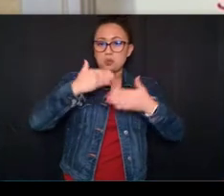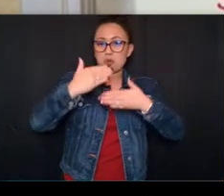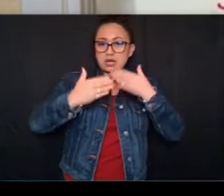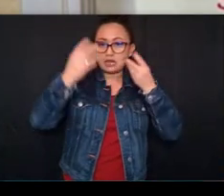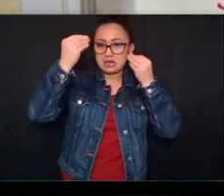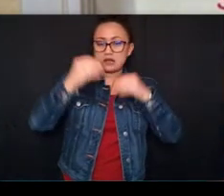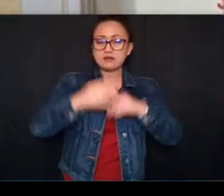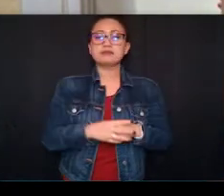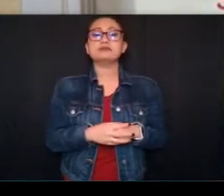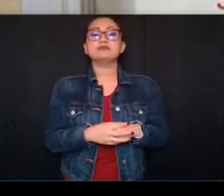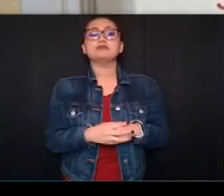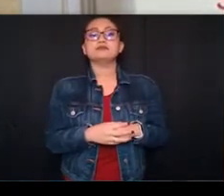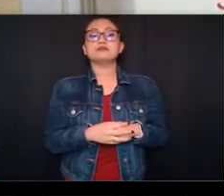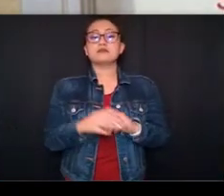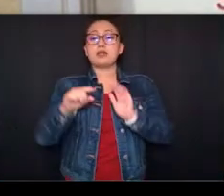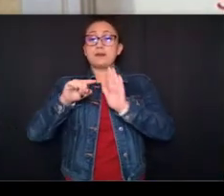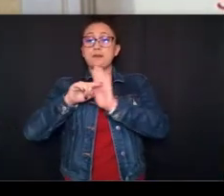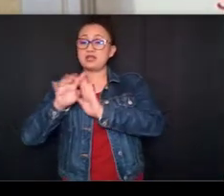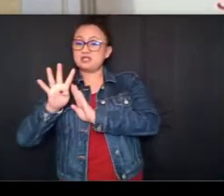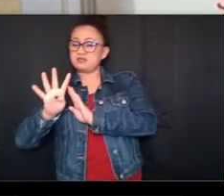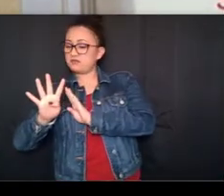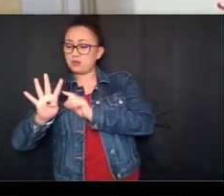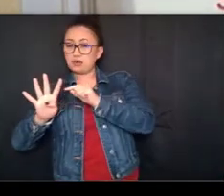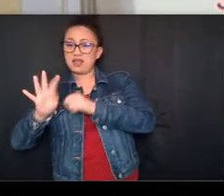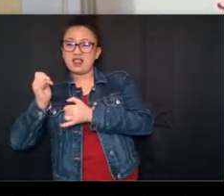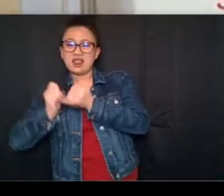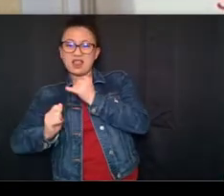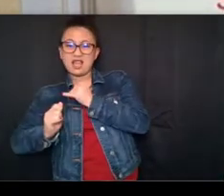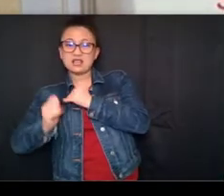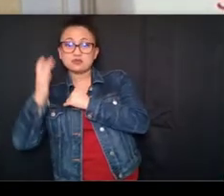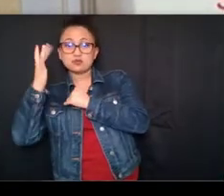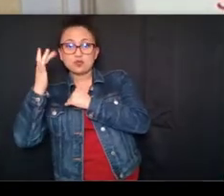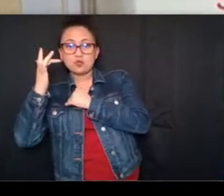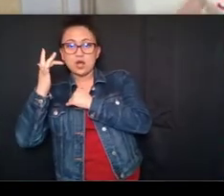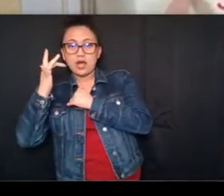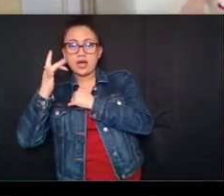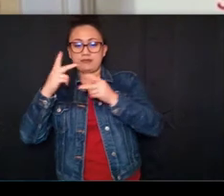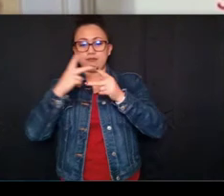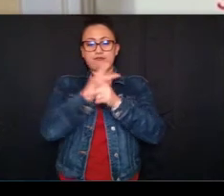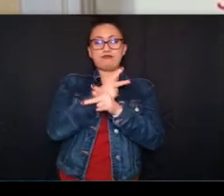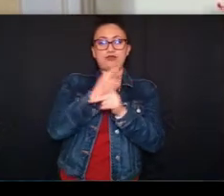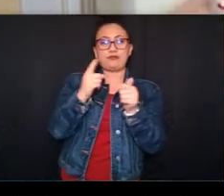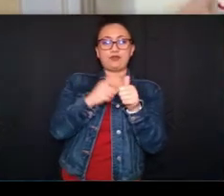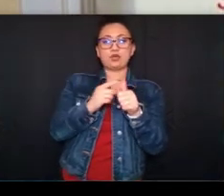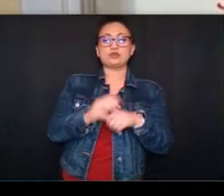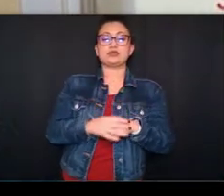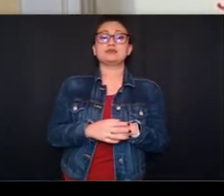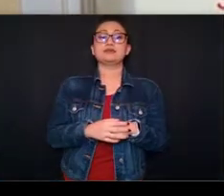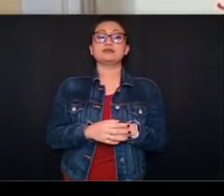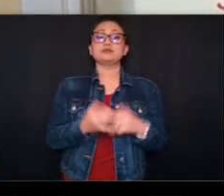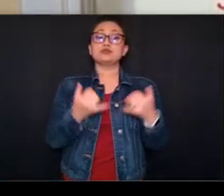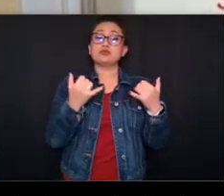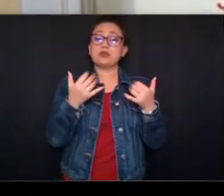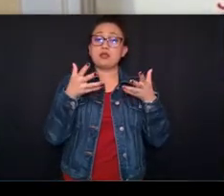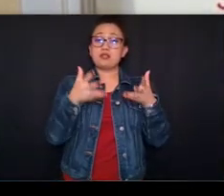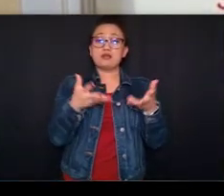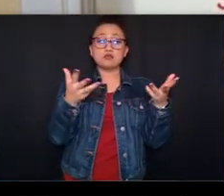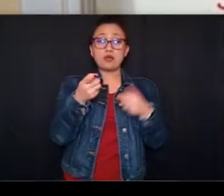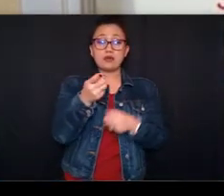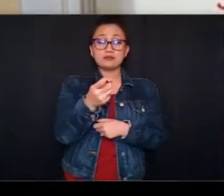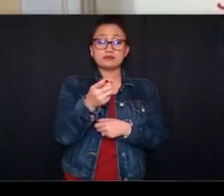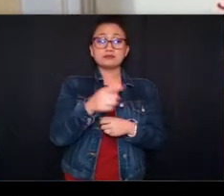been done yet because multiplication came first. All right, and then now we look at this line and we see, what do we have left to do?